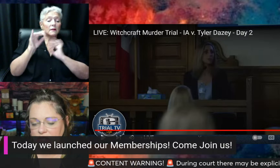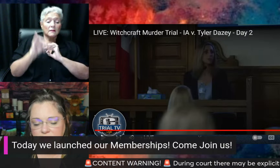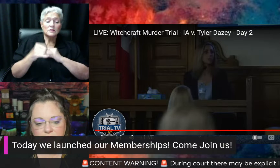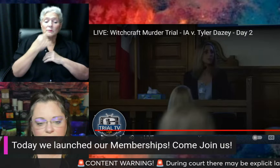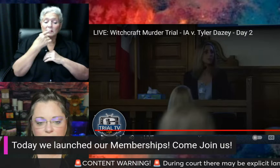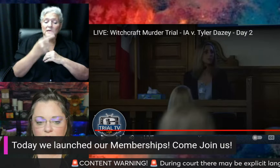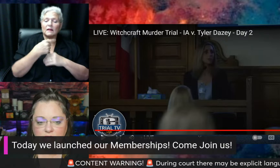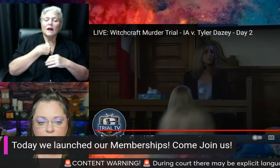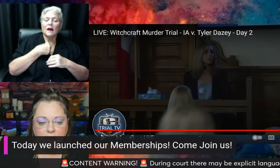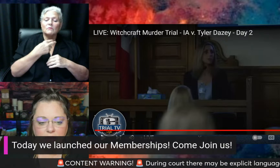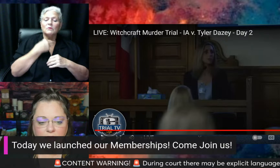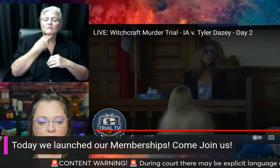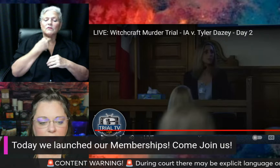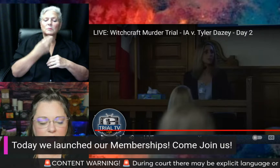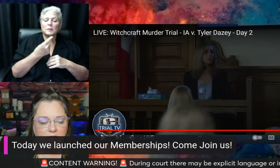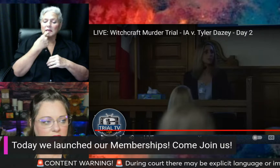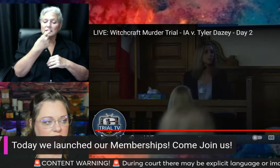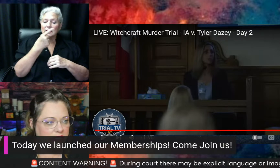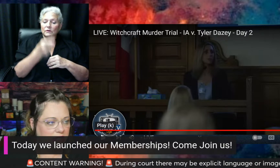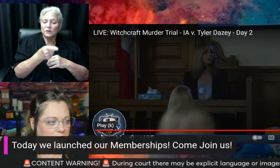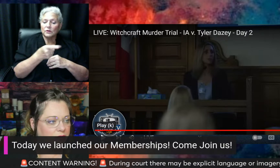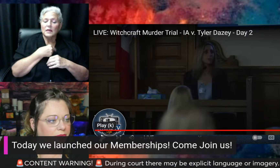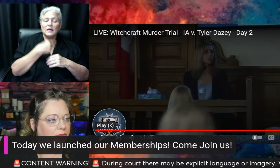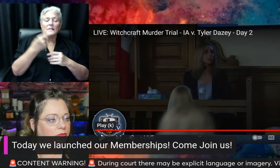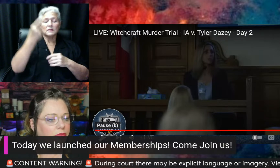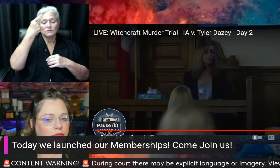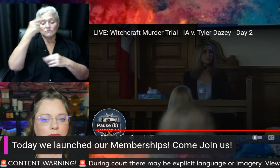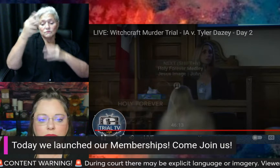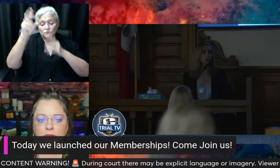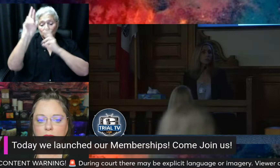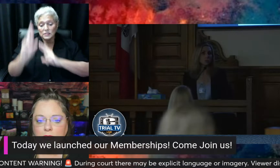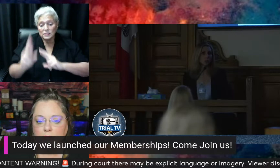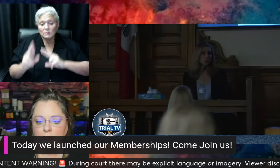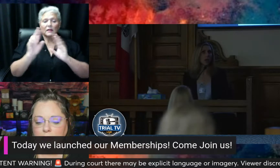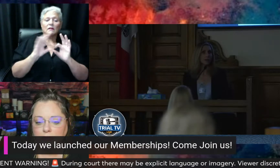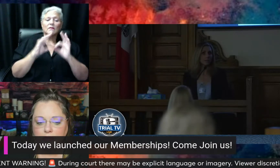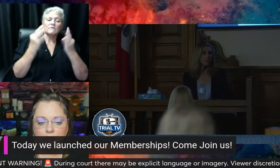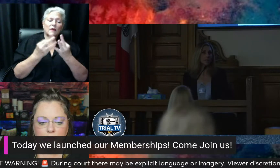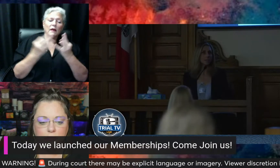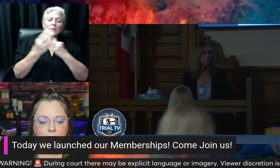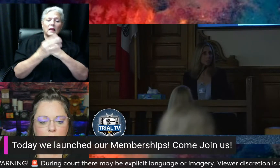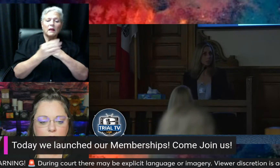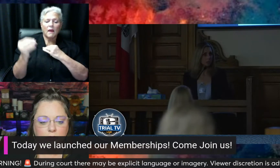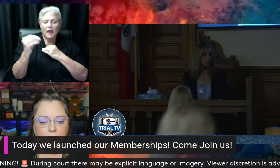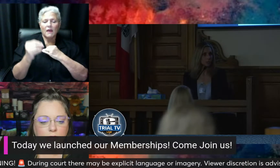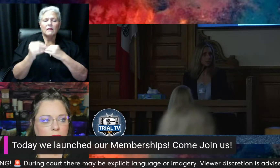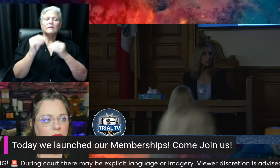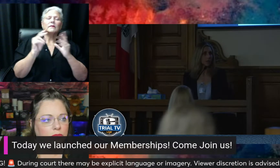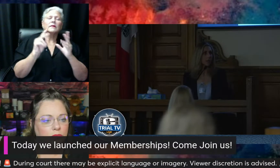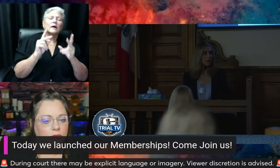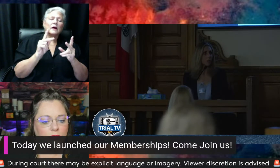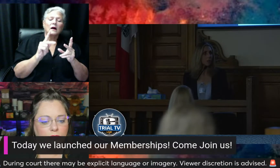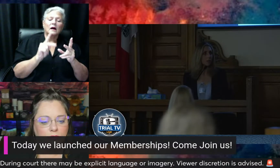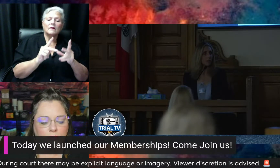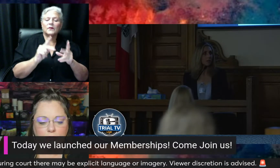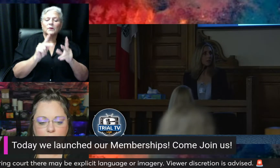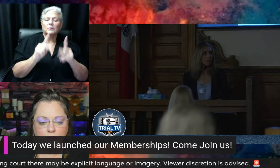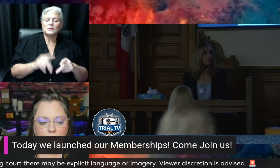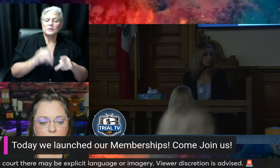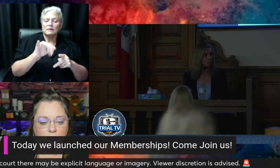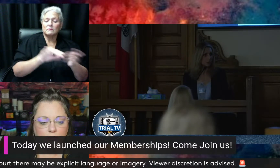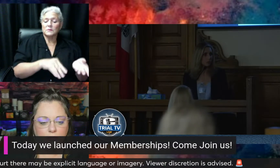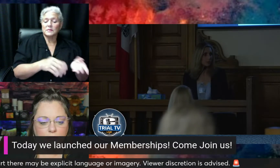It's just for the respect of the family and the decedent. Shows her exactly as she was received,